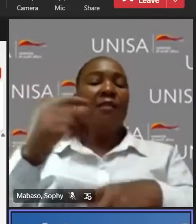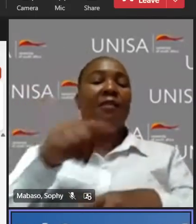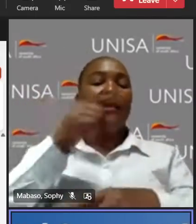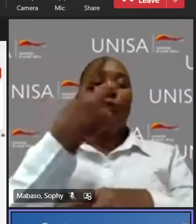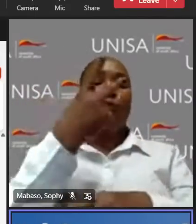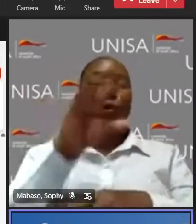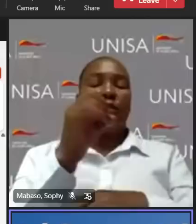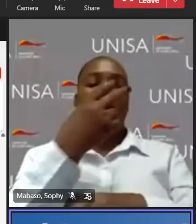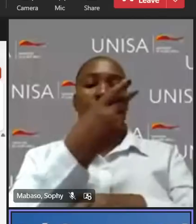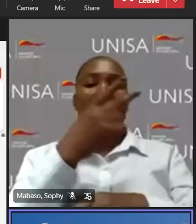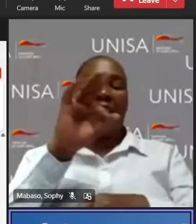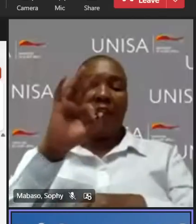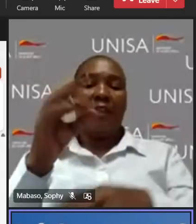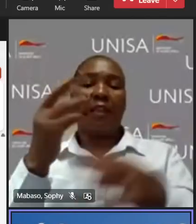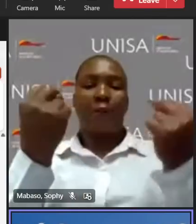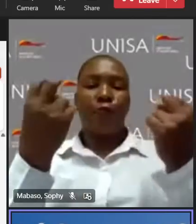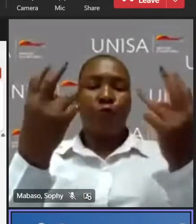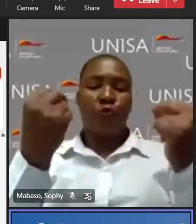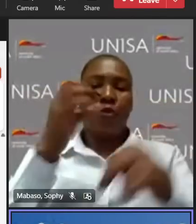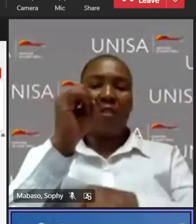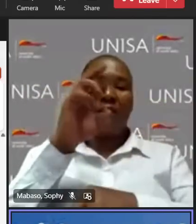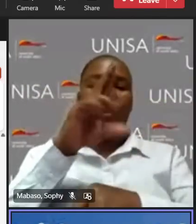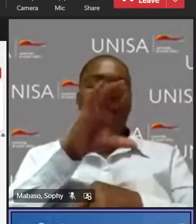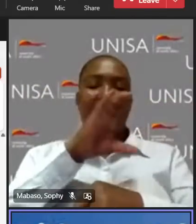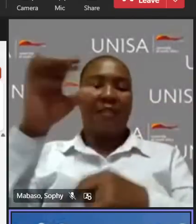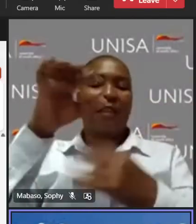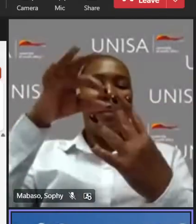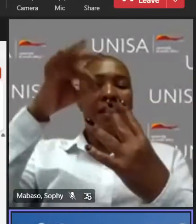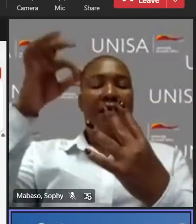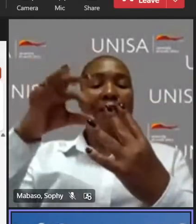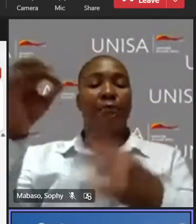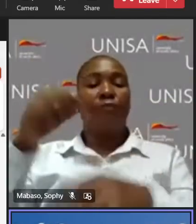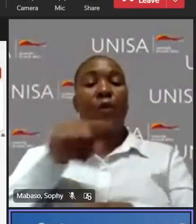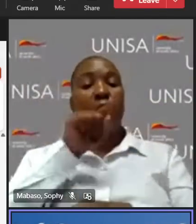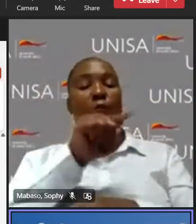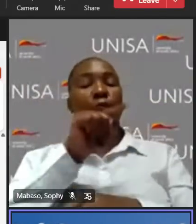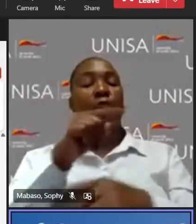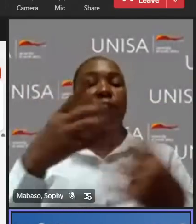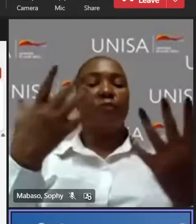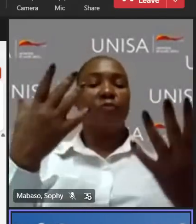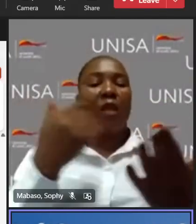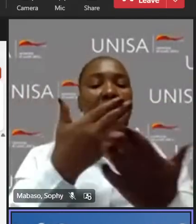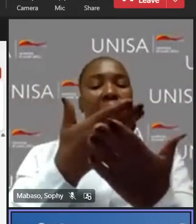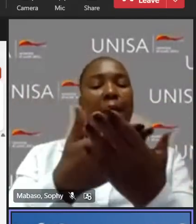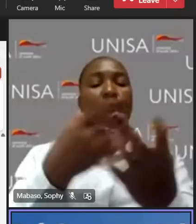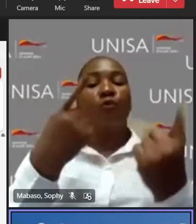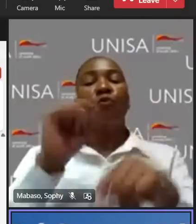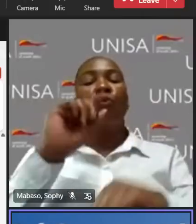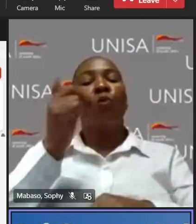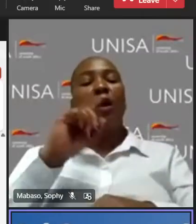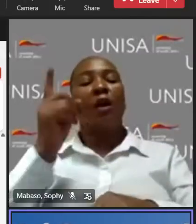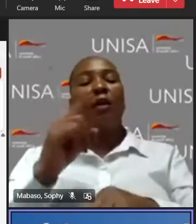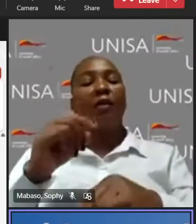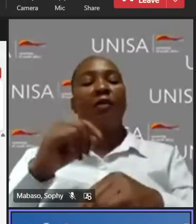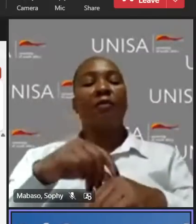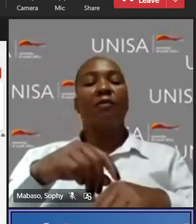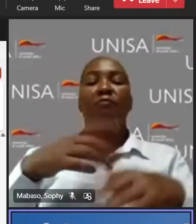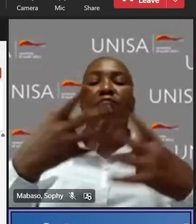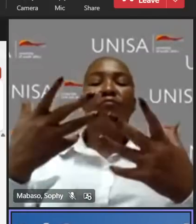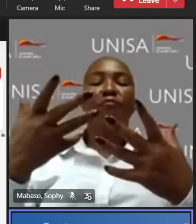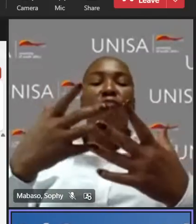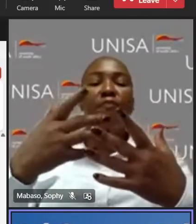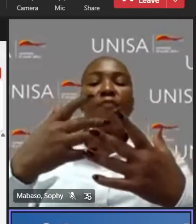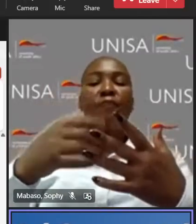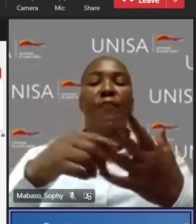2023 is our new SLC elections. So you will be able to make your mark and to